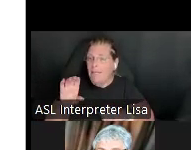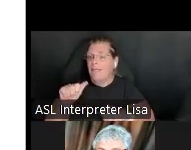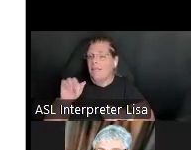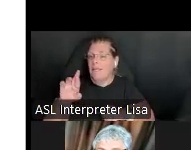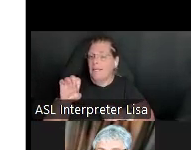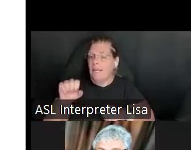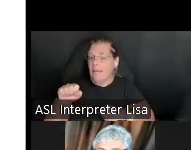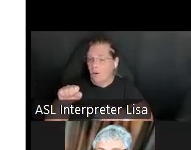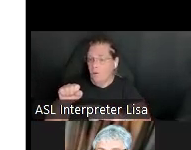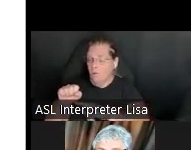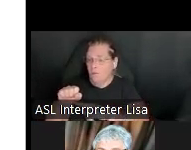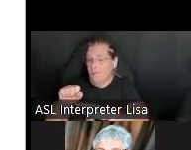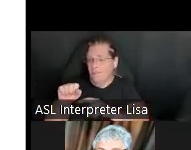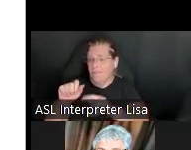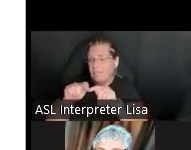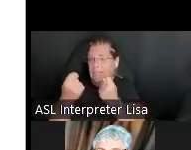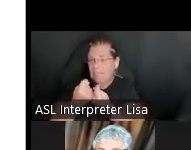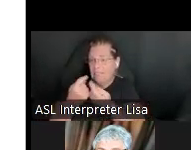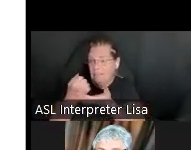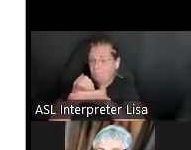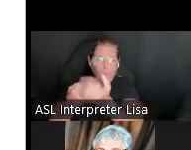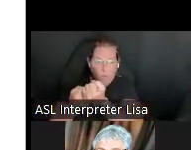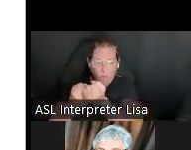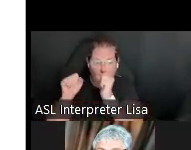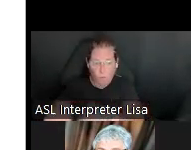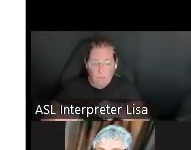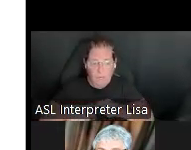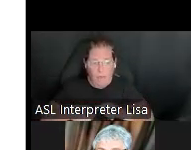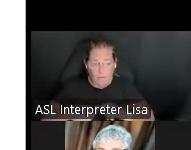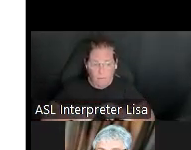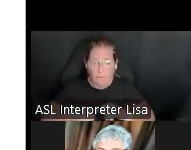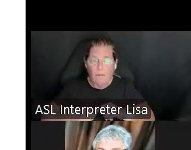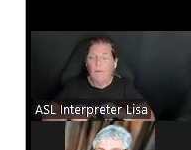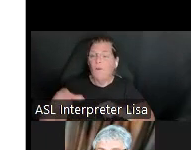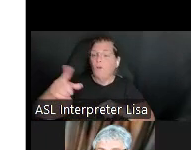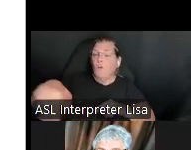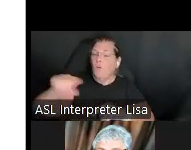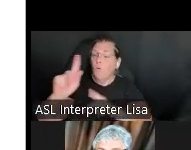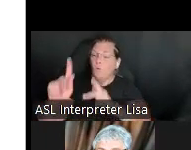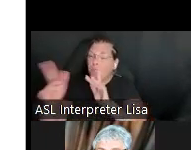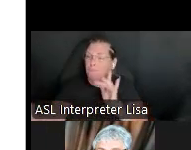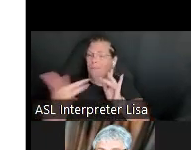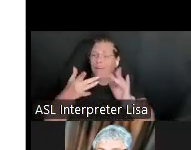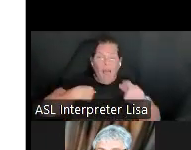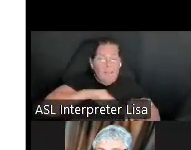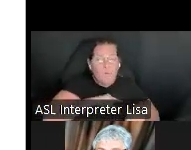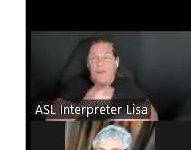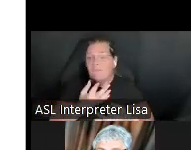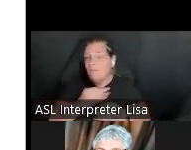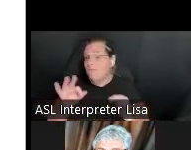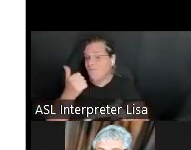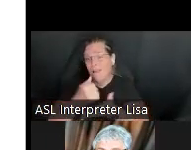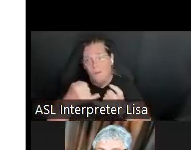Please consider having your clients contact our free helpline. We do